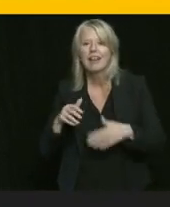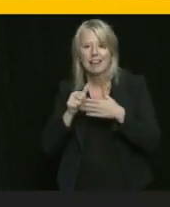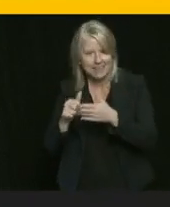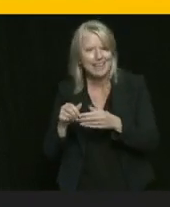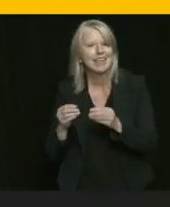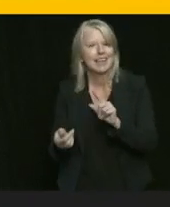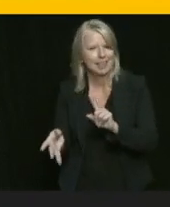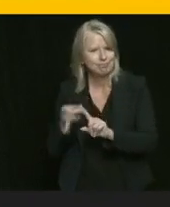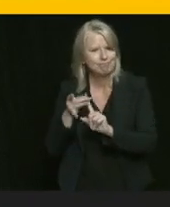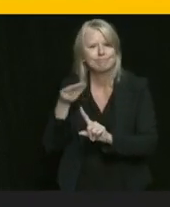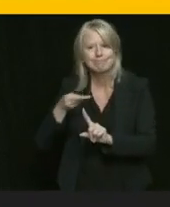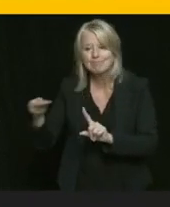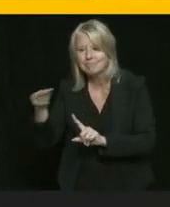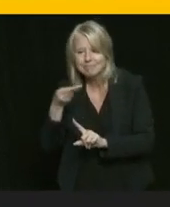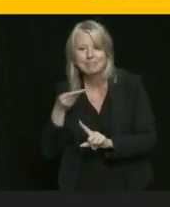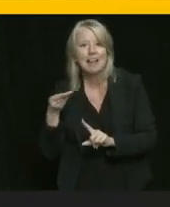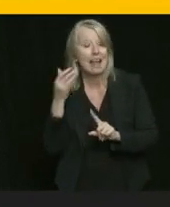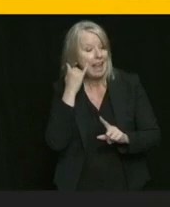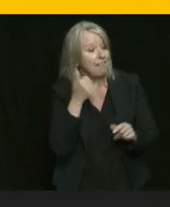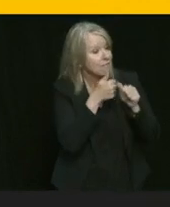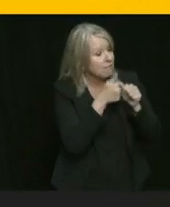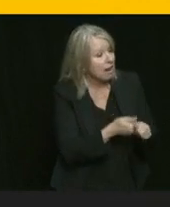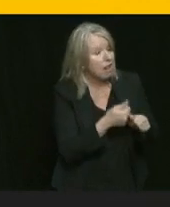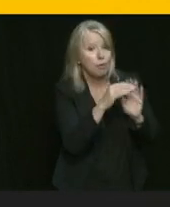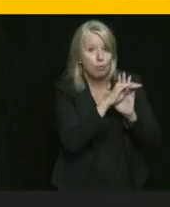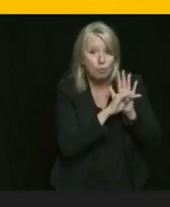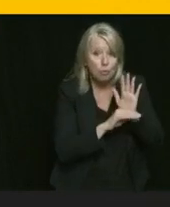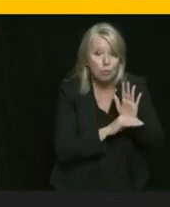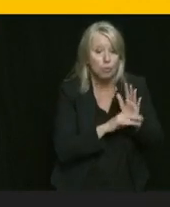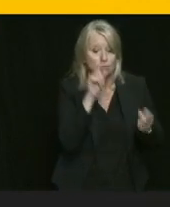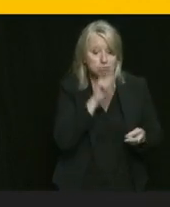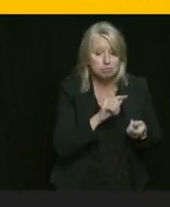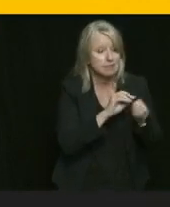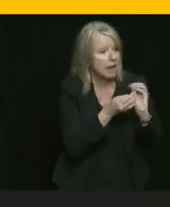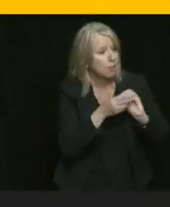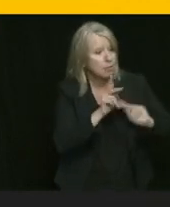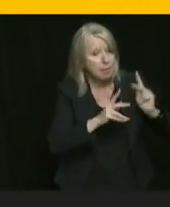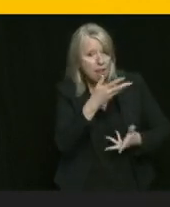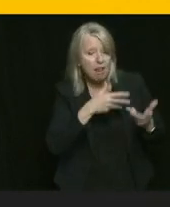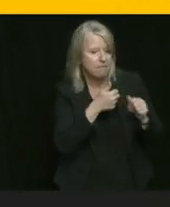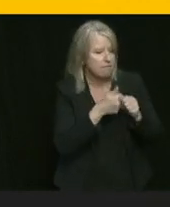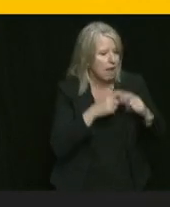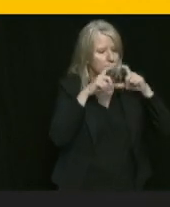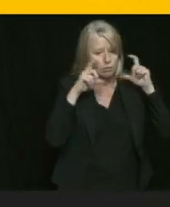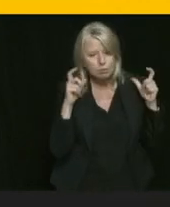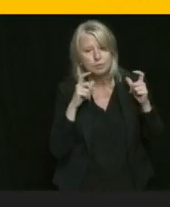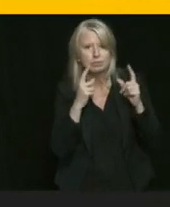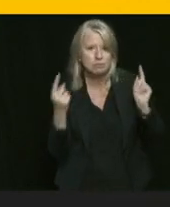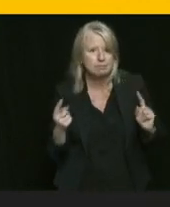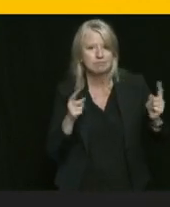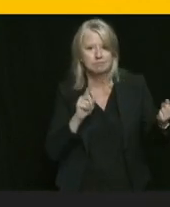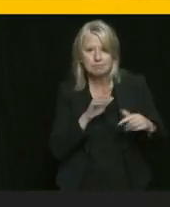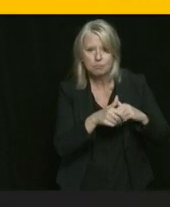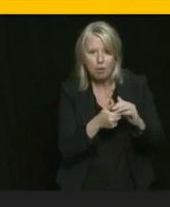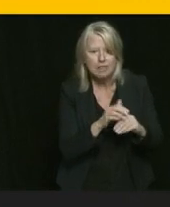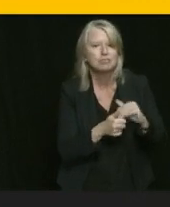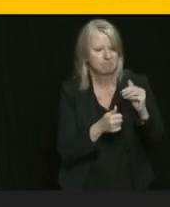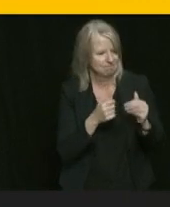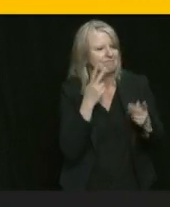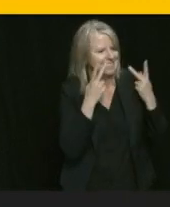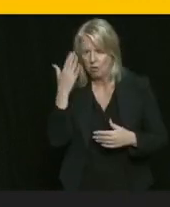do follow instructions and manage to reduce their contacts and do the things that matter, we know that we do see